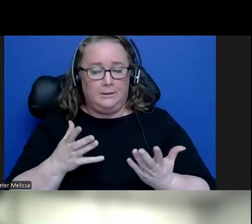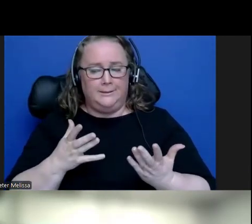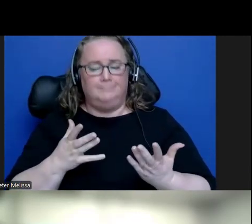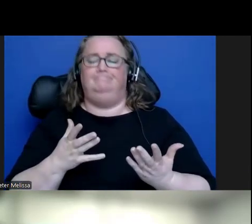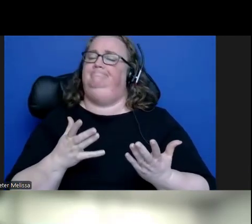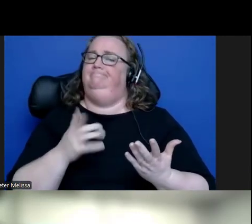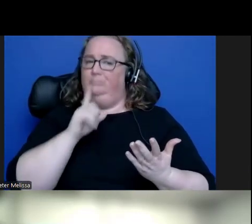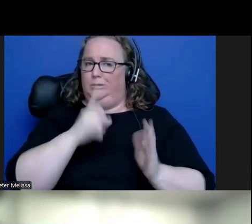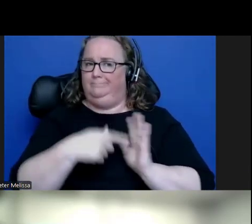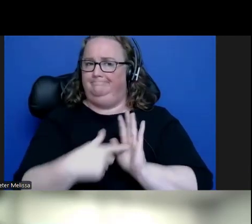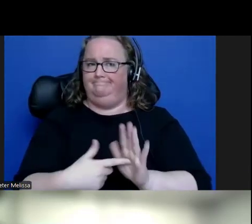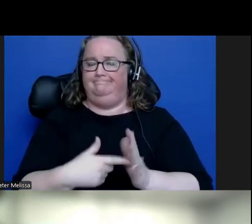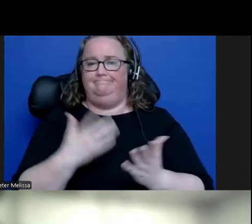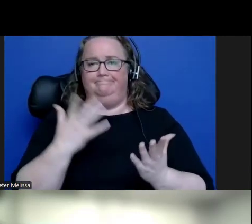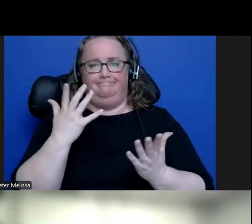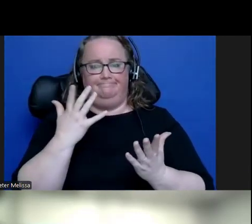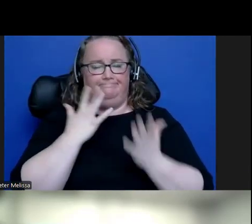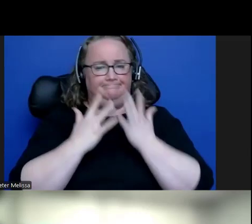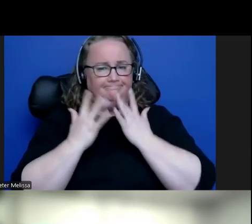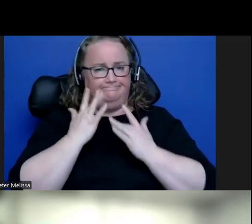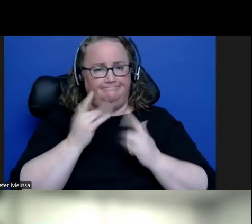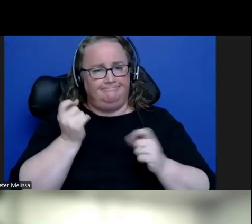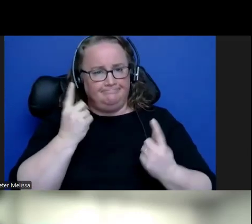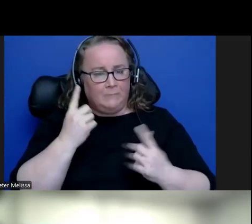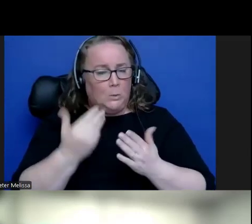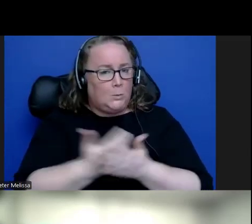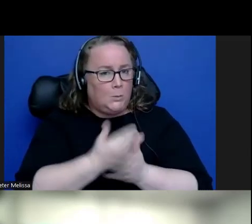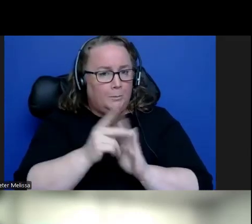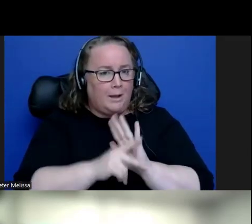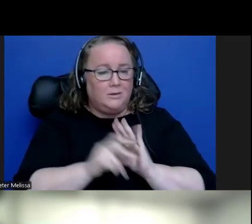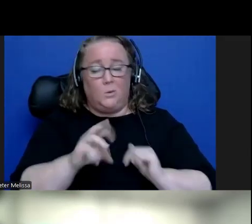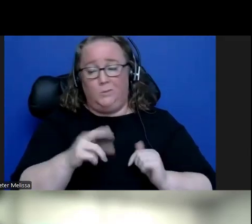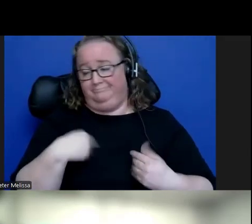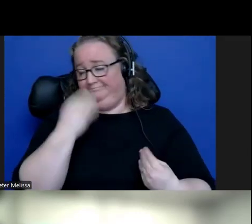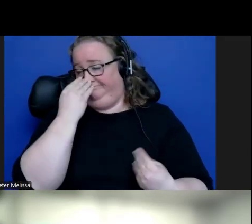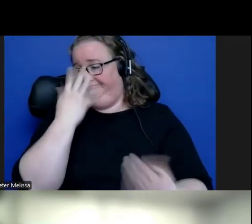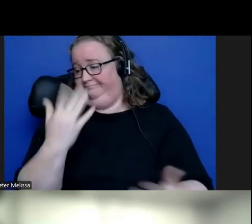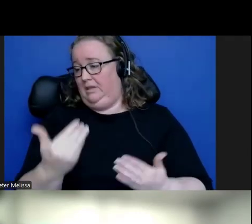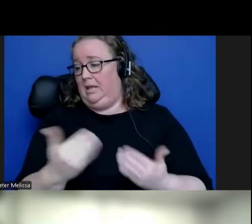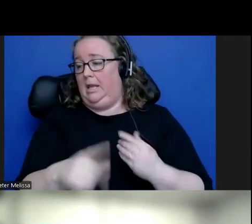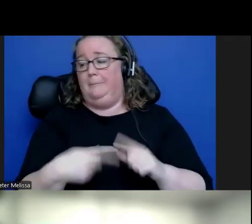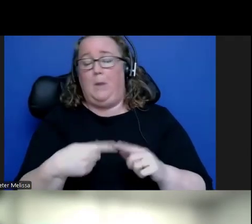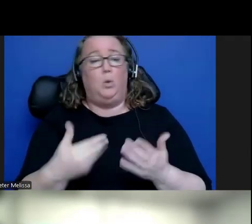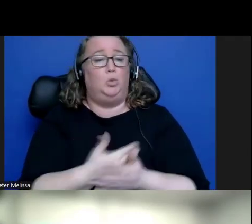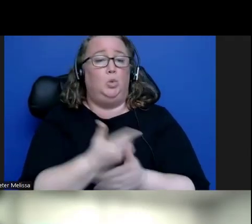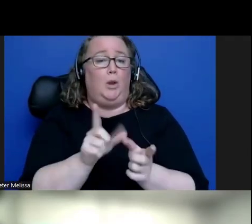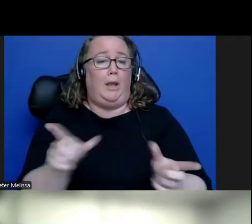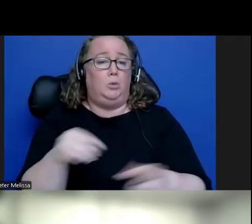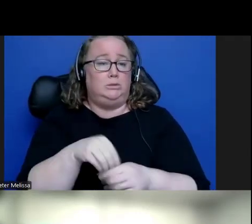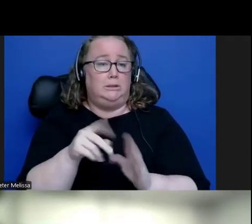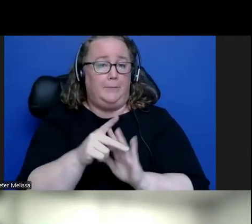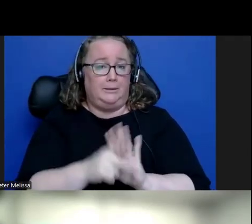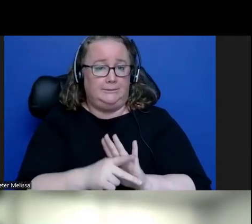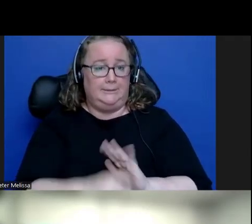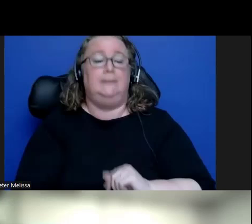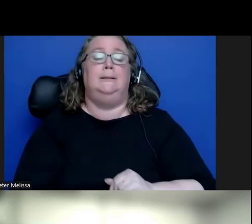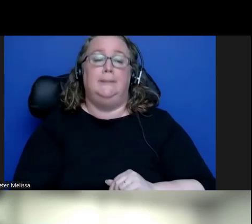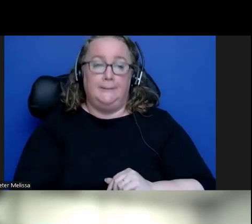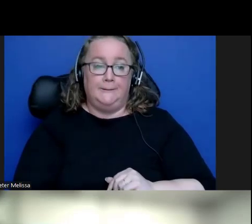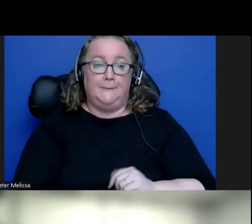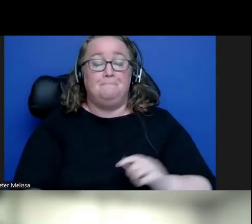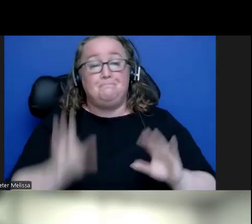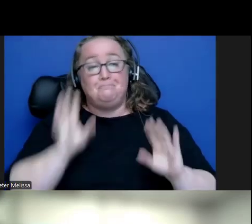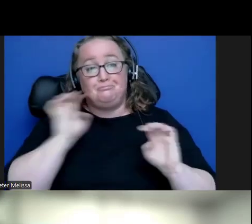of understanding of the new policy or simple disregard for the updated language in the policy. Emergency